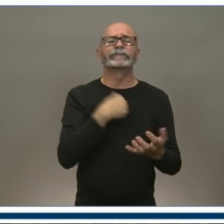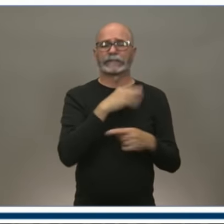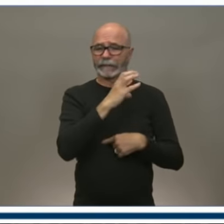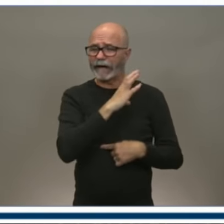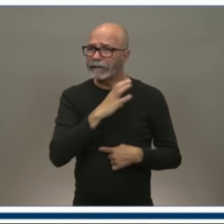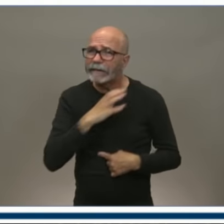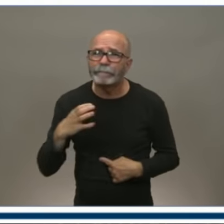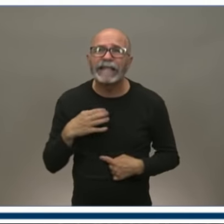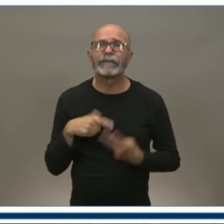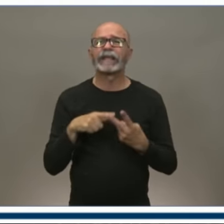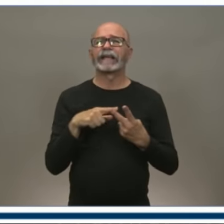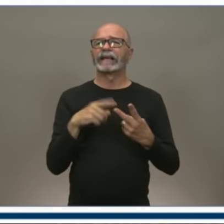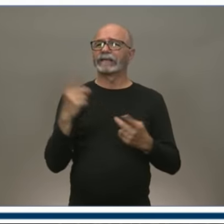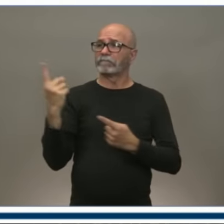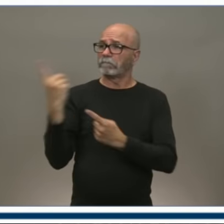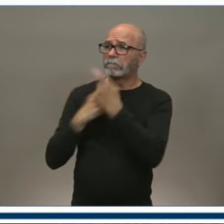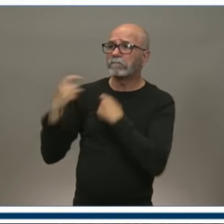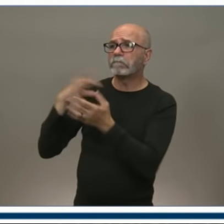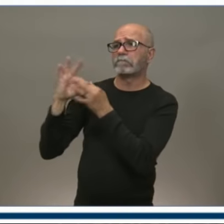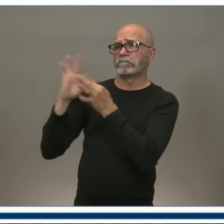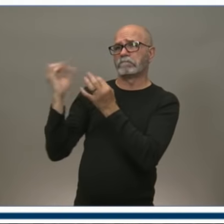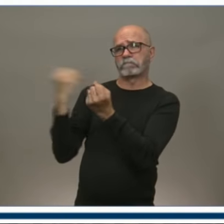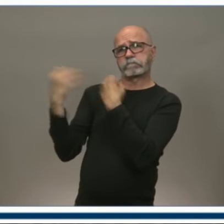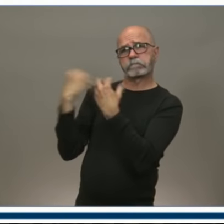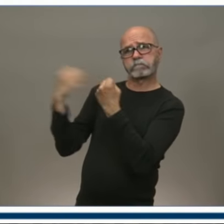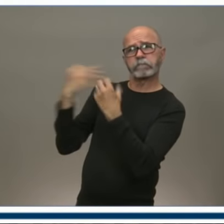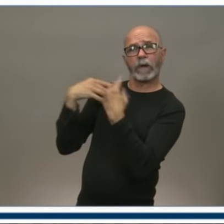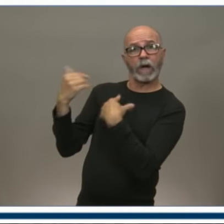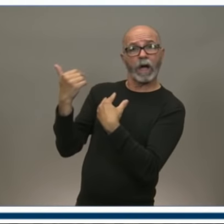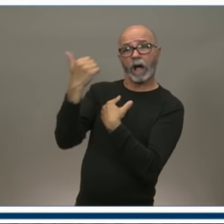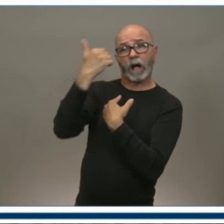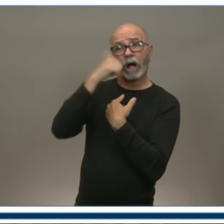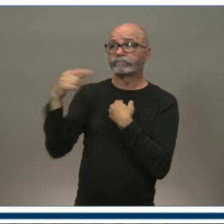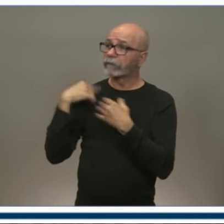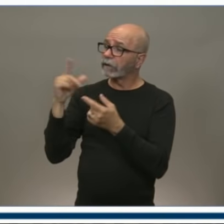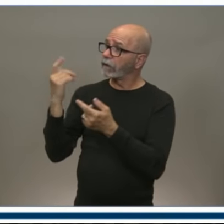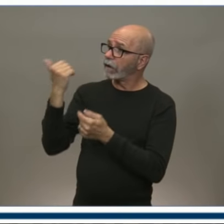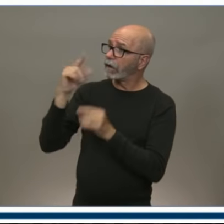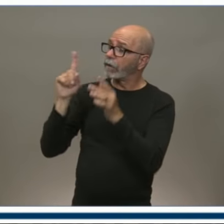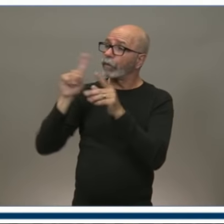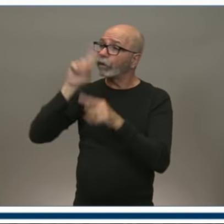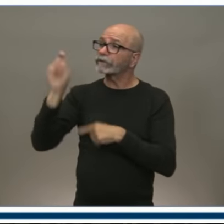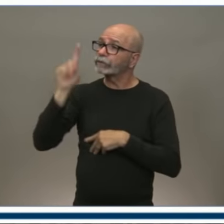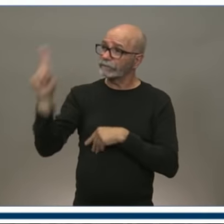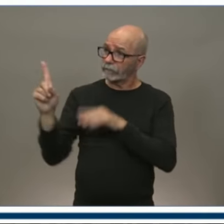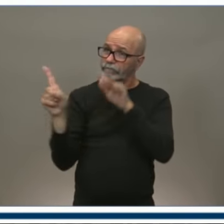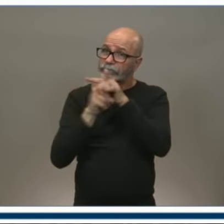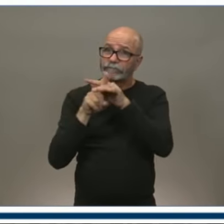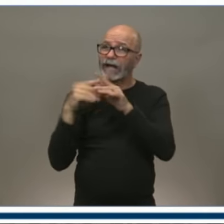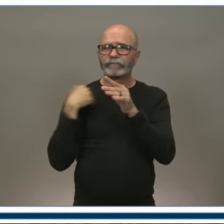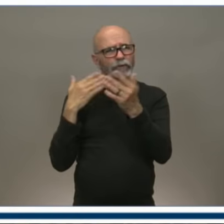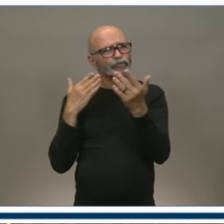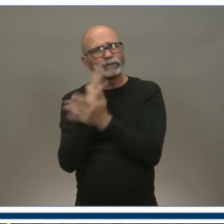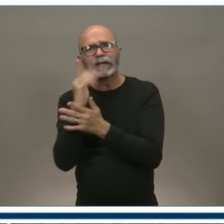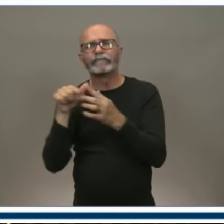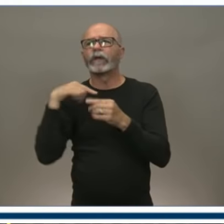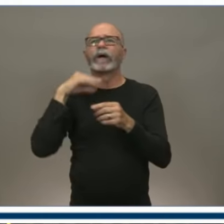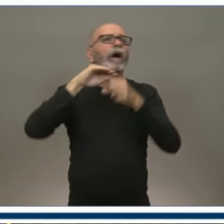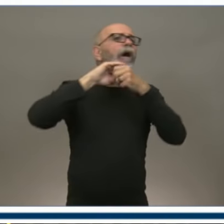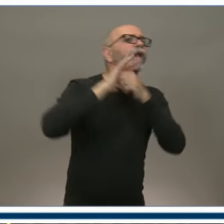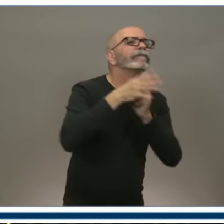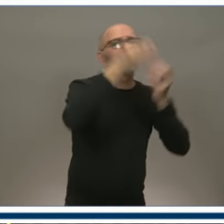going forward. They have a right to put forward any questions they may want to ask about whether it's the pandemic or any other issue facing our